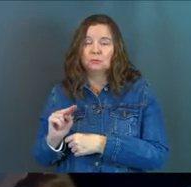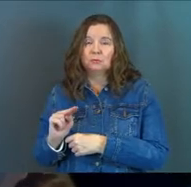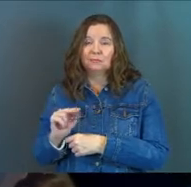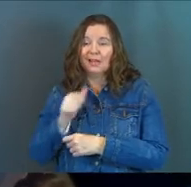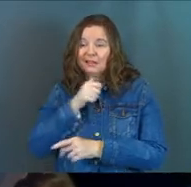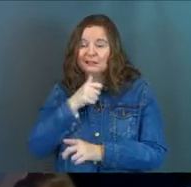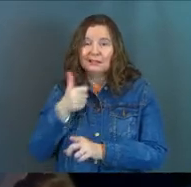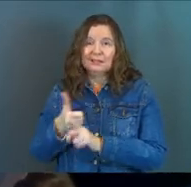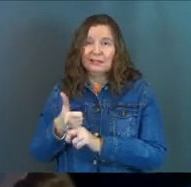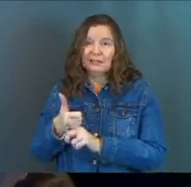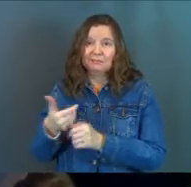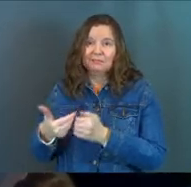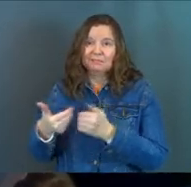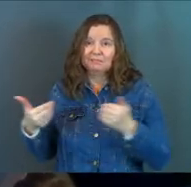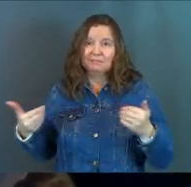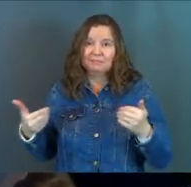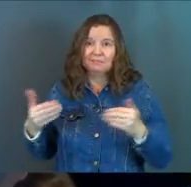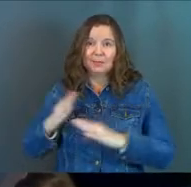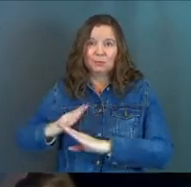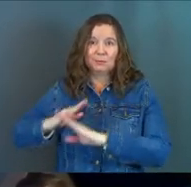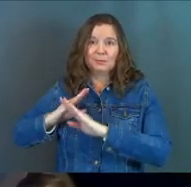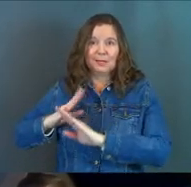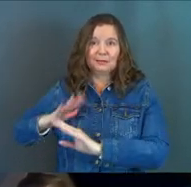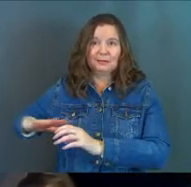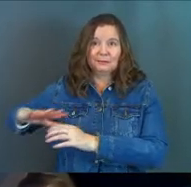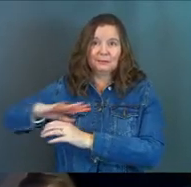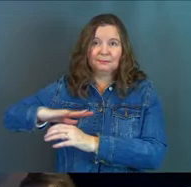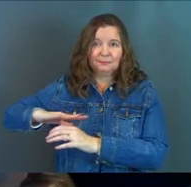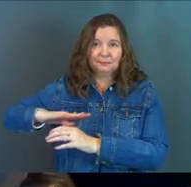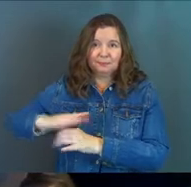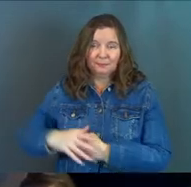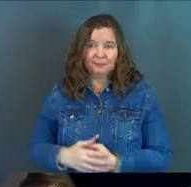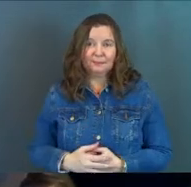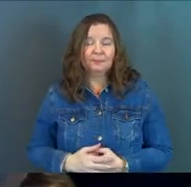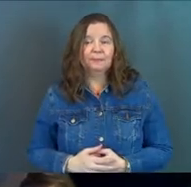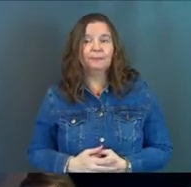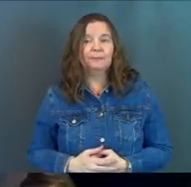plague didn't hit in Goshen because God was protecting his people.